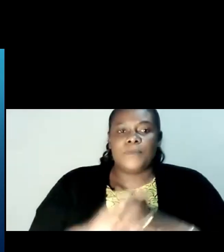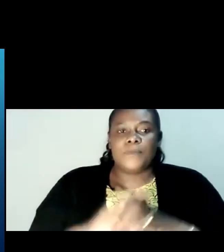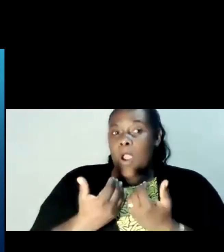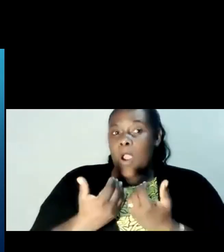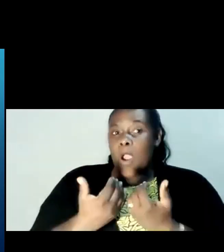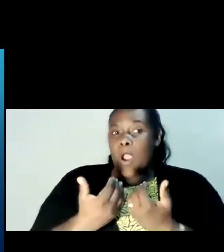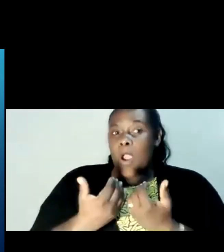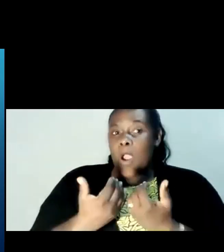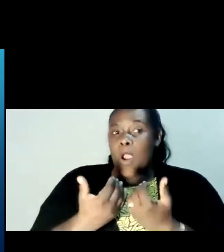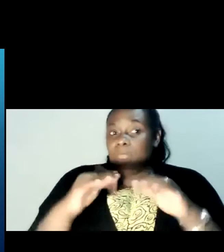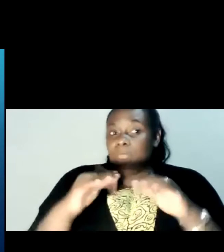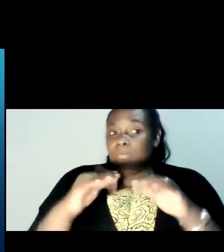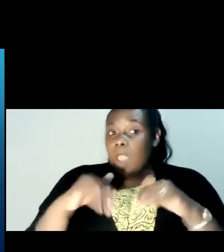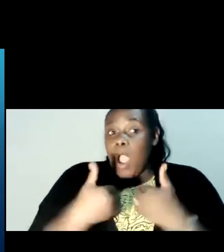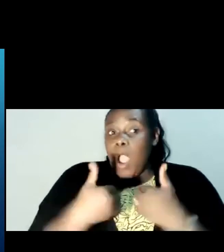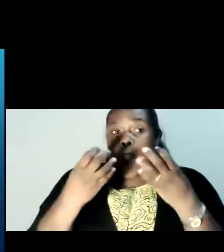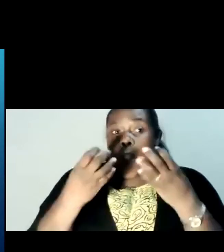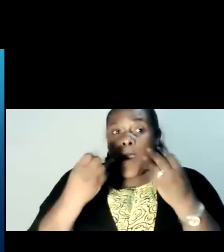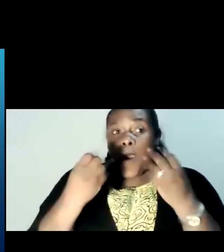hours of sleep do you get at night?